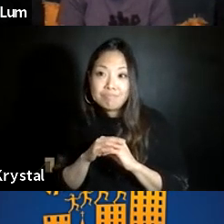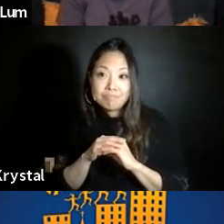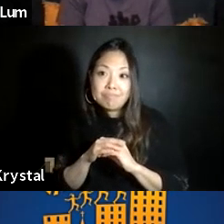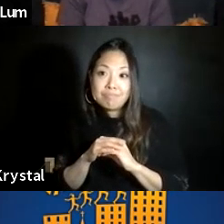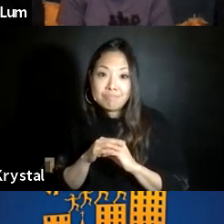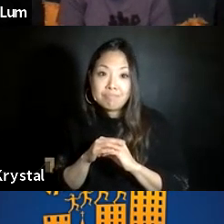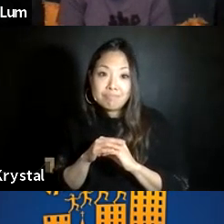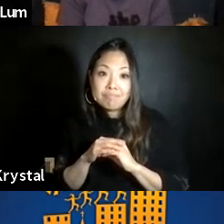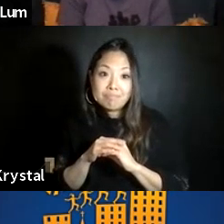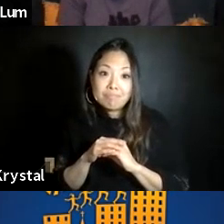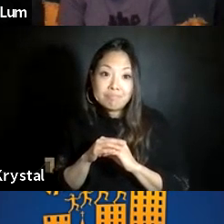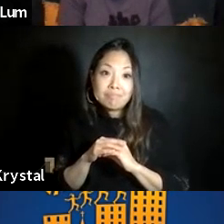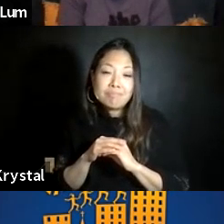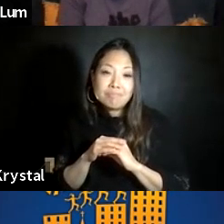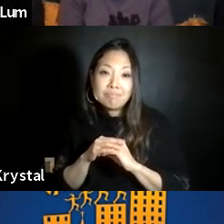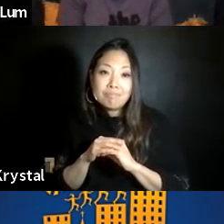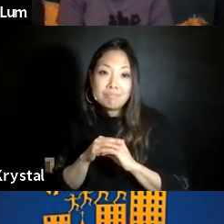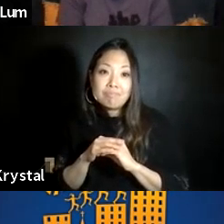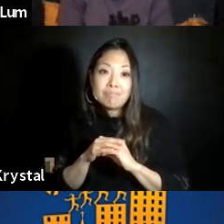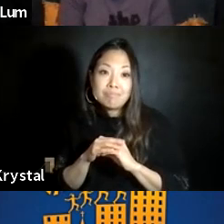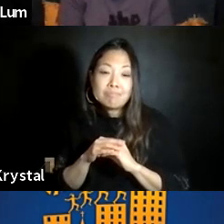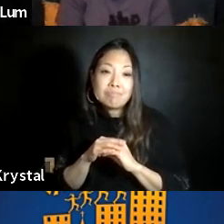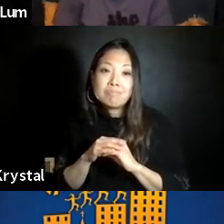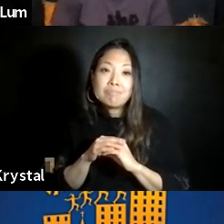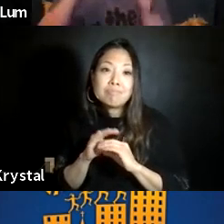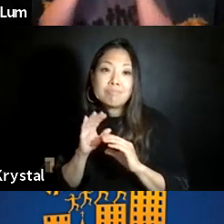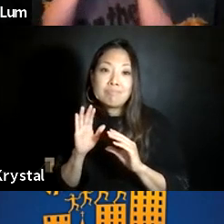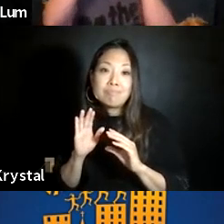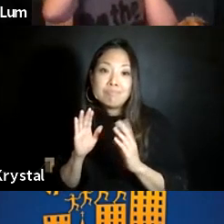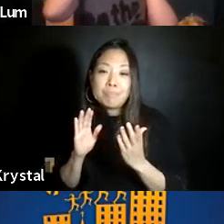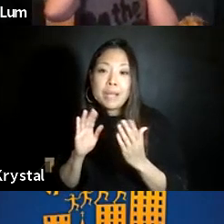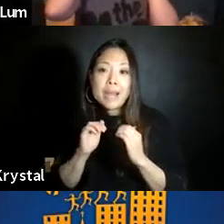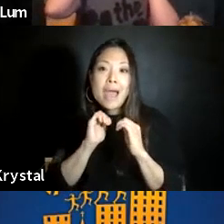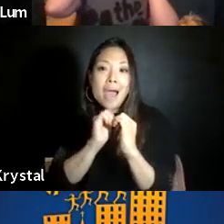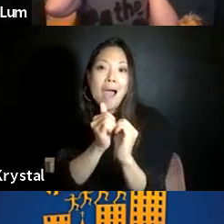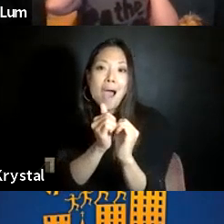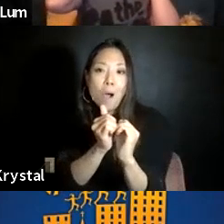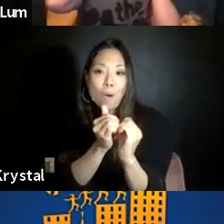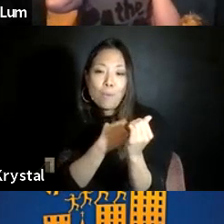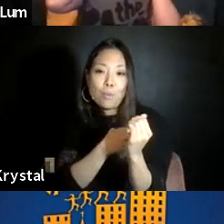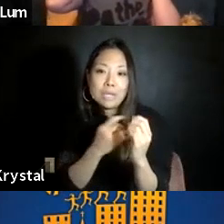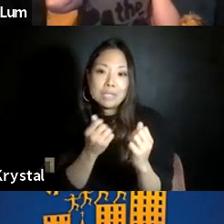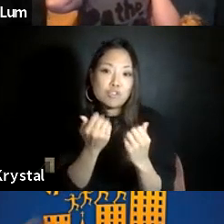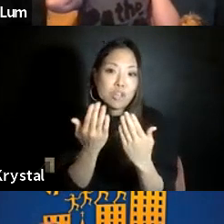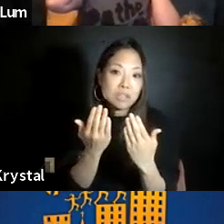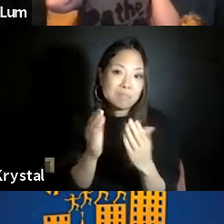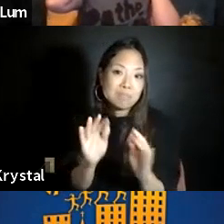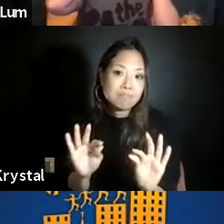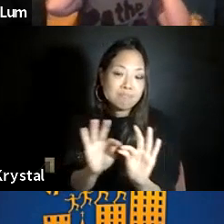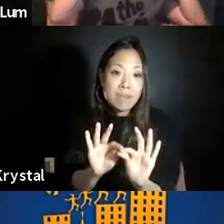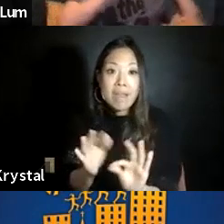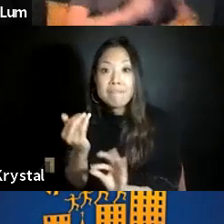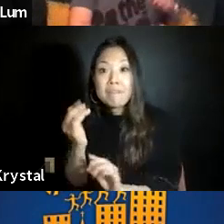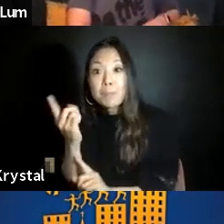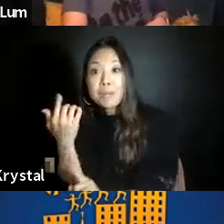be, that comes back to how are we going to suggest this? And I think 15 minutes ago, we talked about in